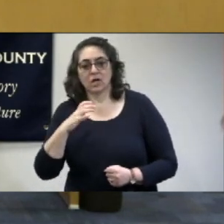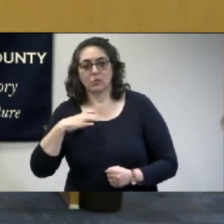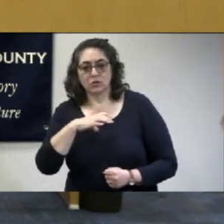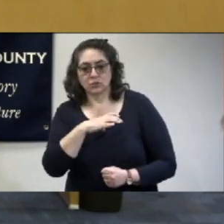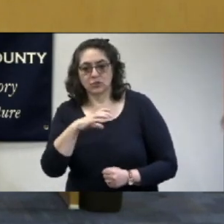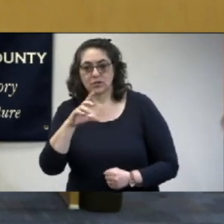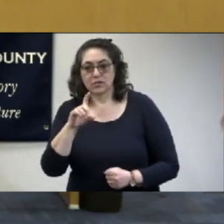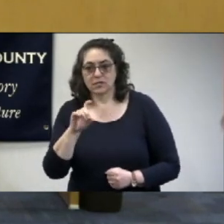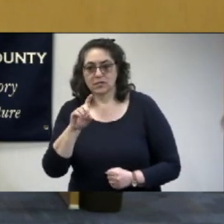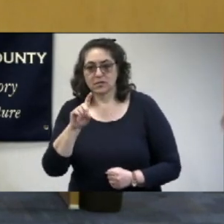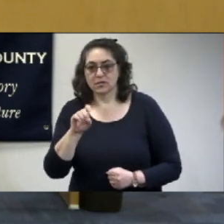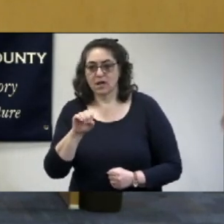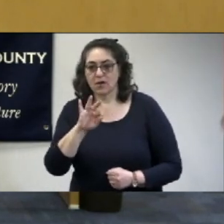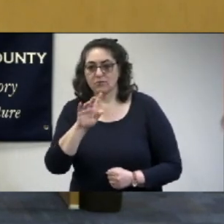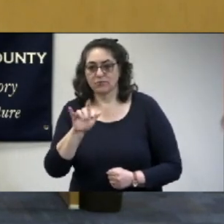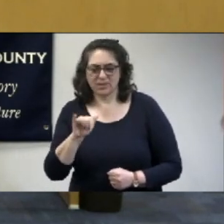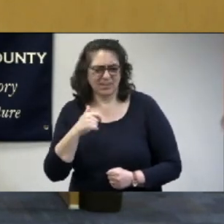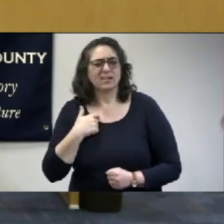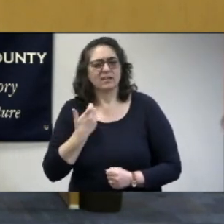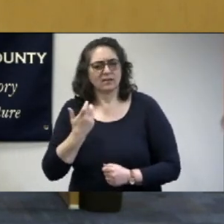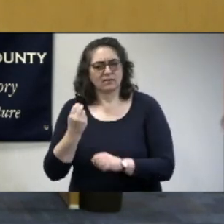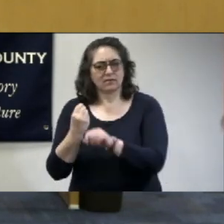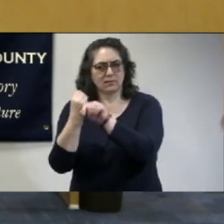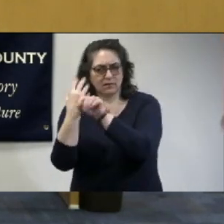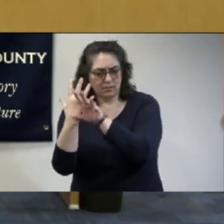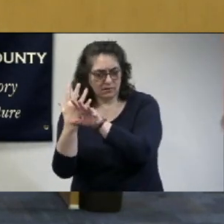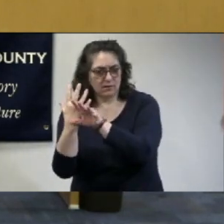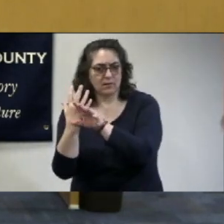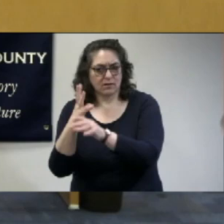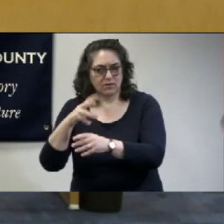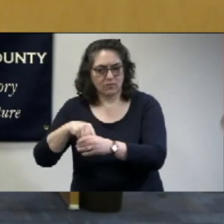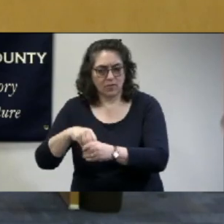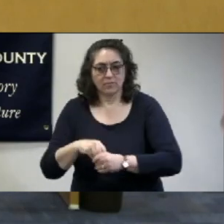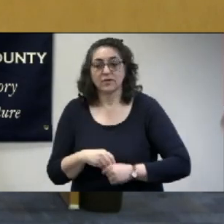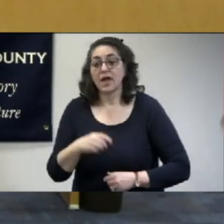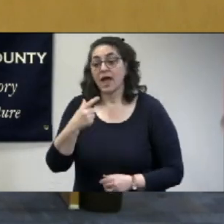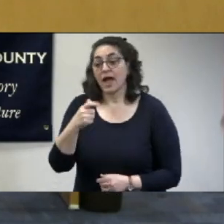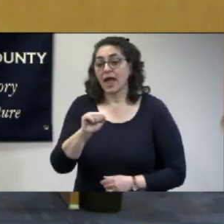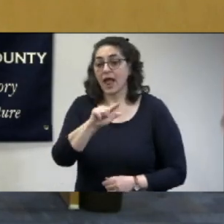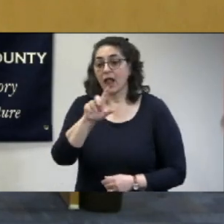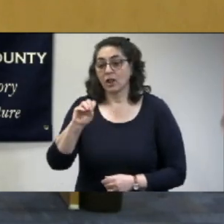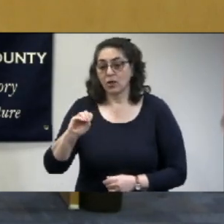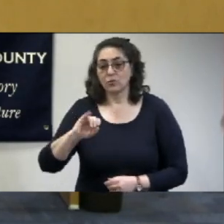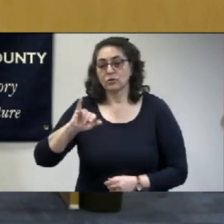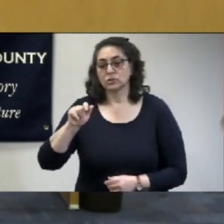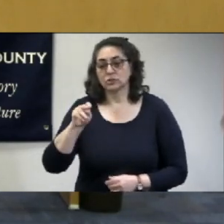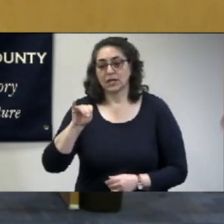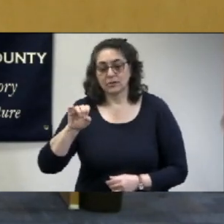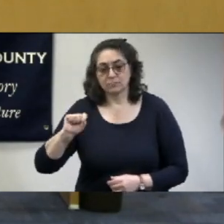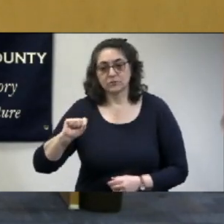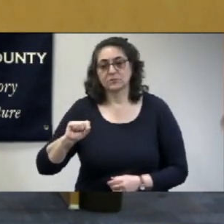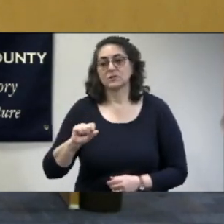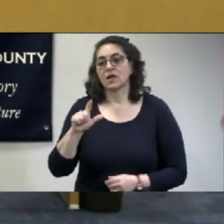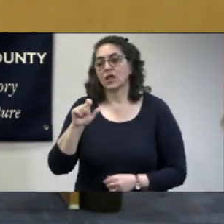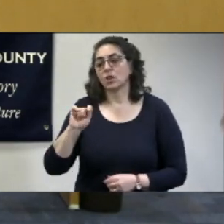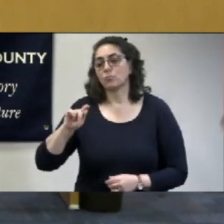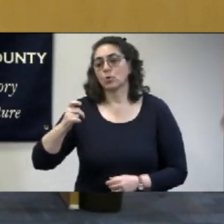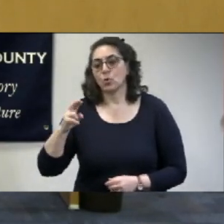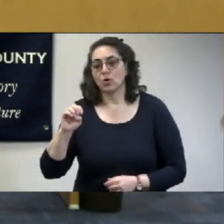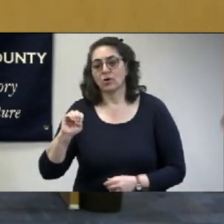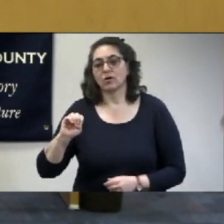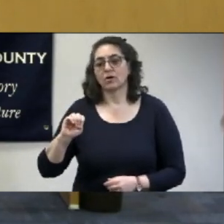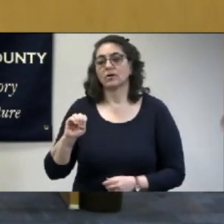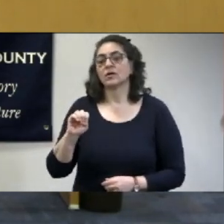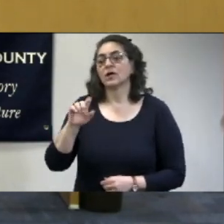is participating telephonically. Commissioners Gallo, here. James, here. Lapore, here. Deputy